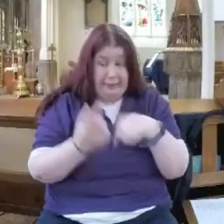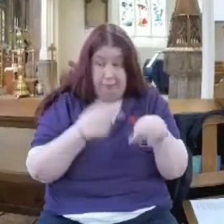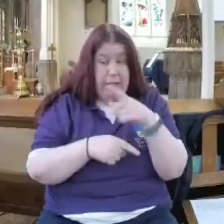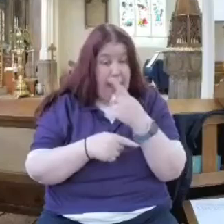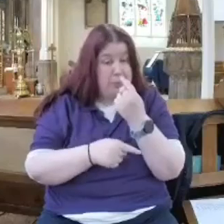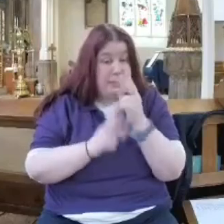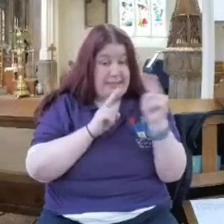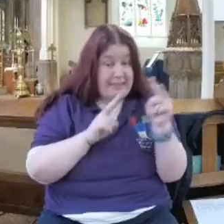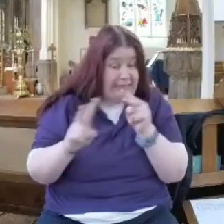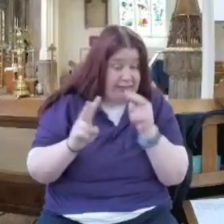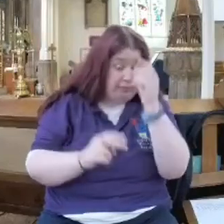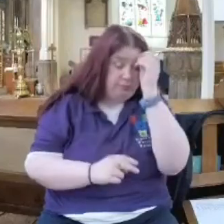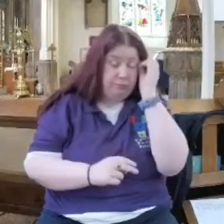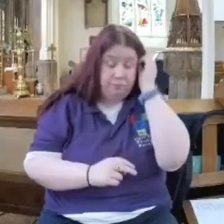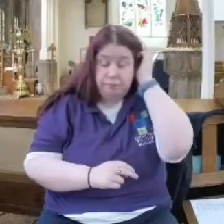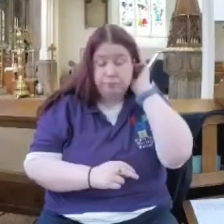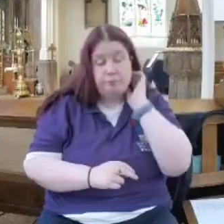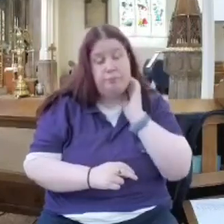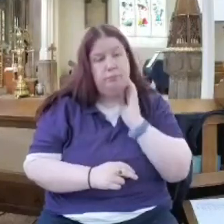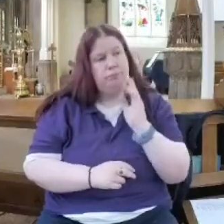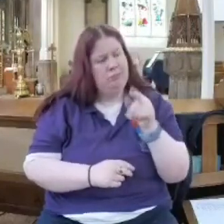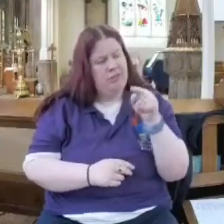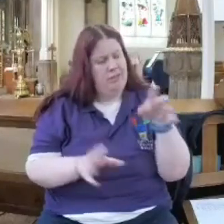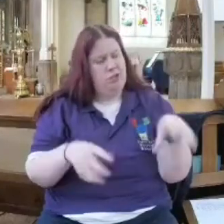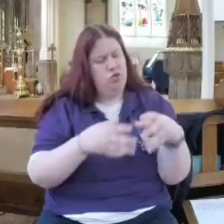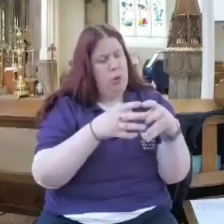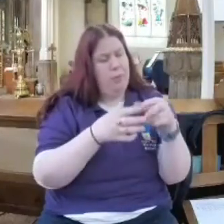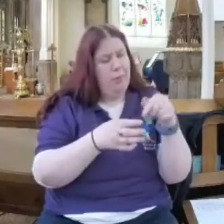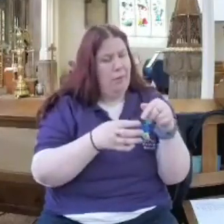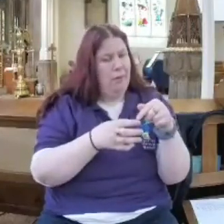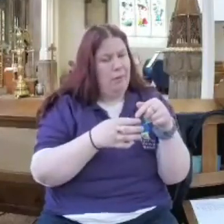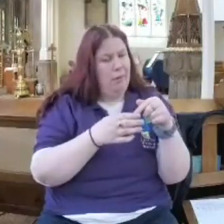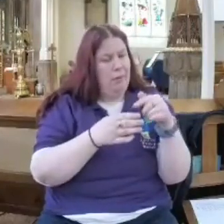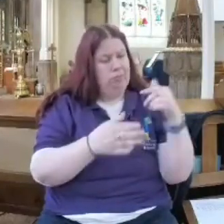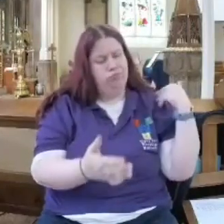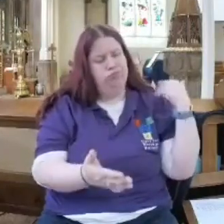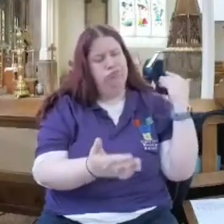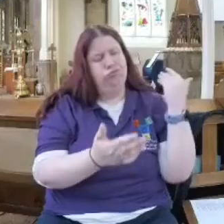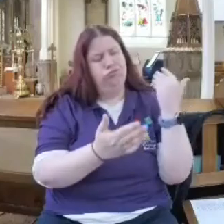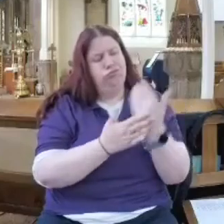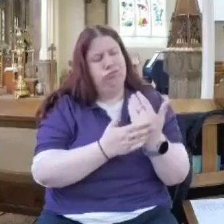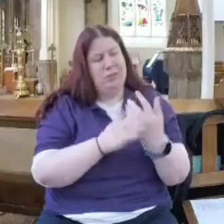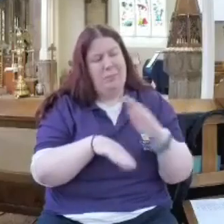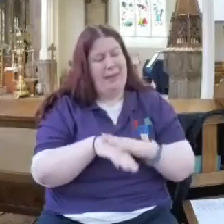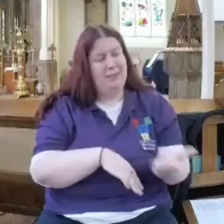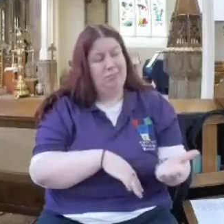vision. For this group, the length of Earth's history is less important.